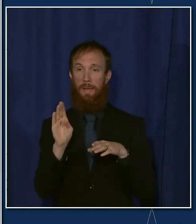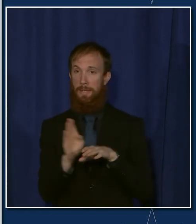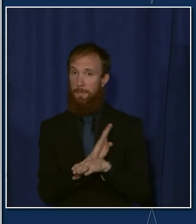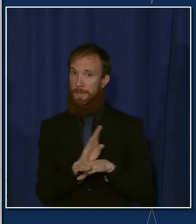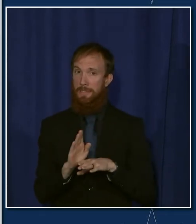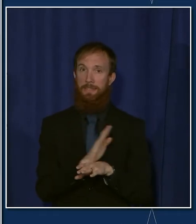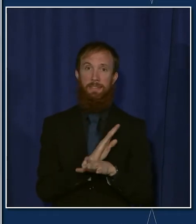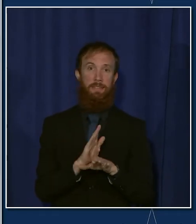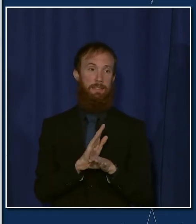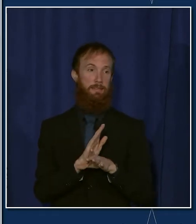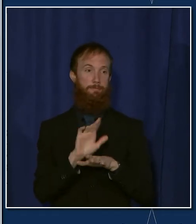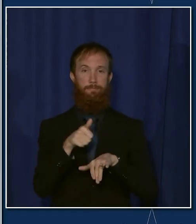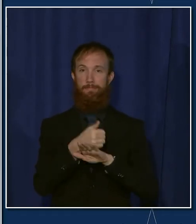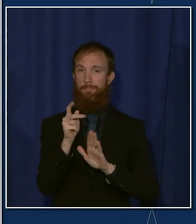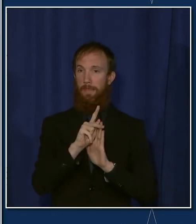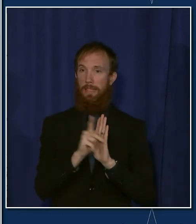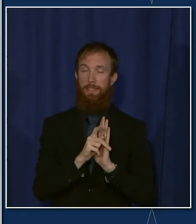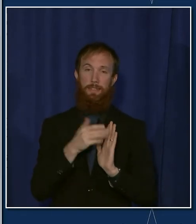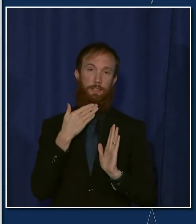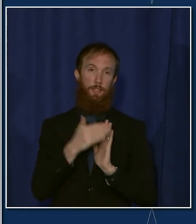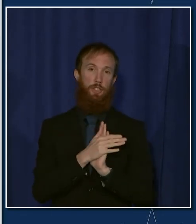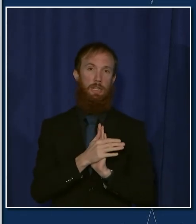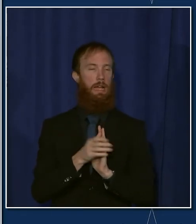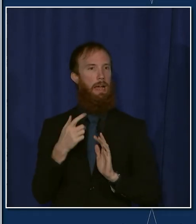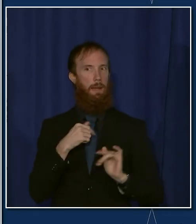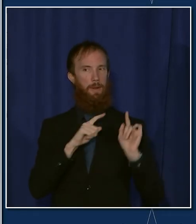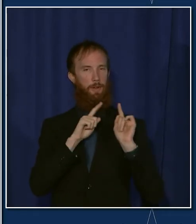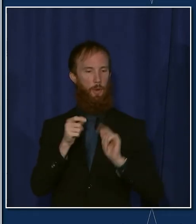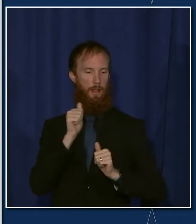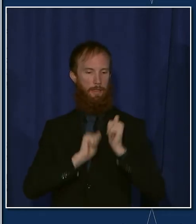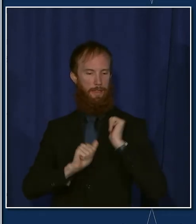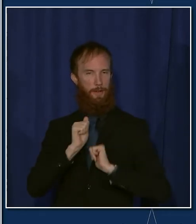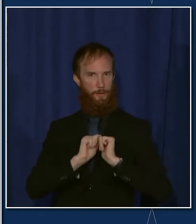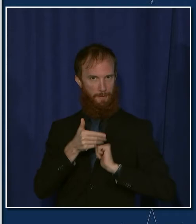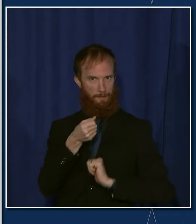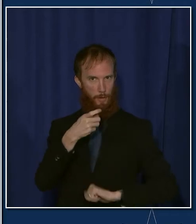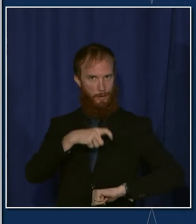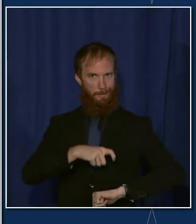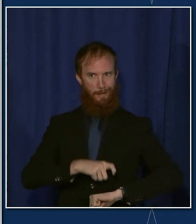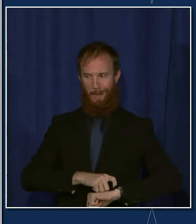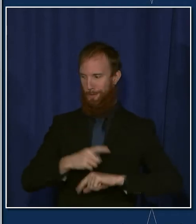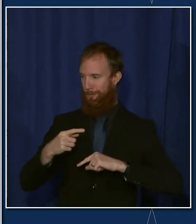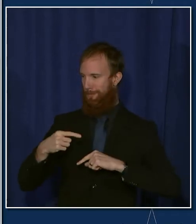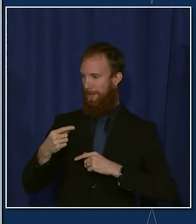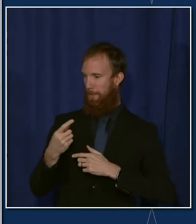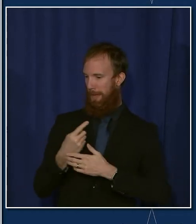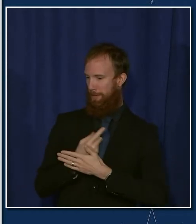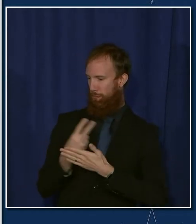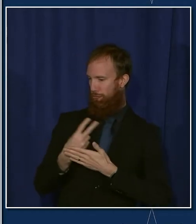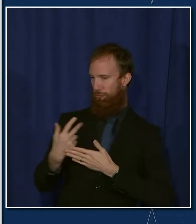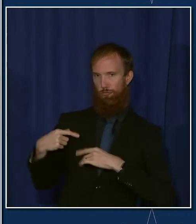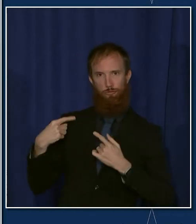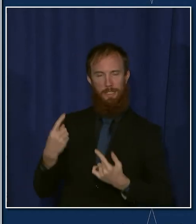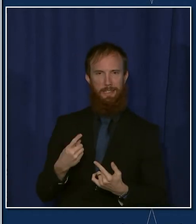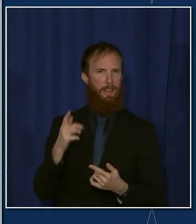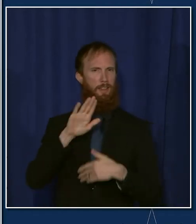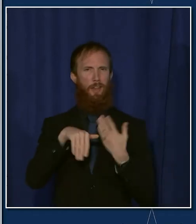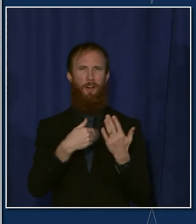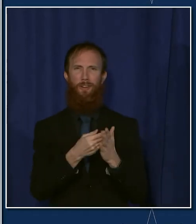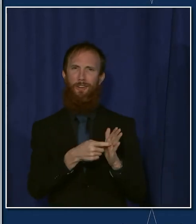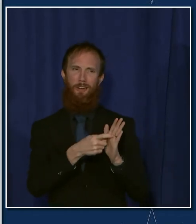the great fortune to get to go to the theater a number of times over these past few weeks. They're all requiring vaccination or proof of a